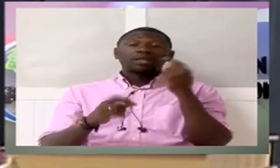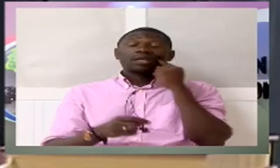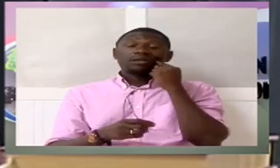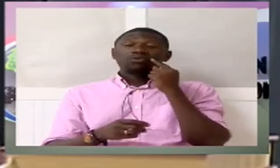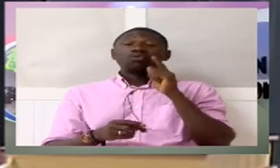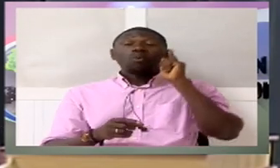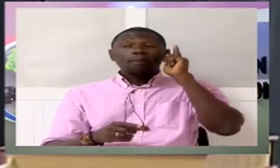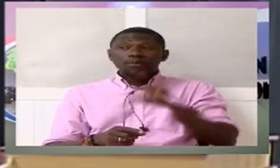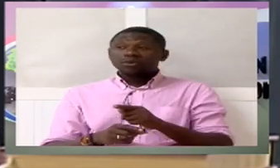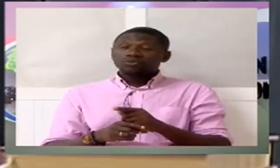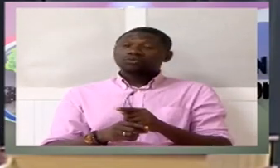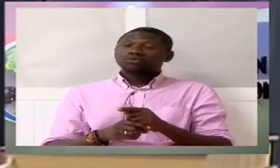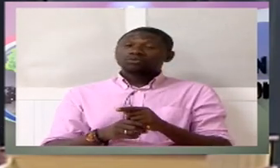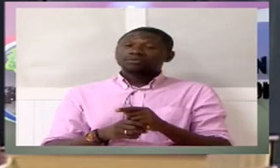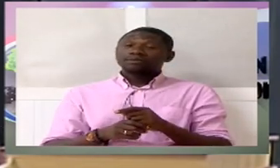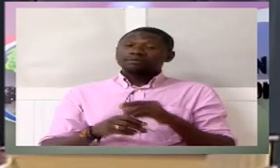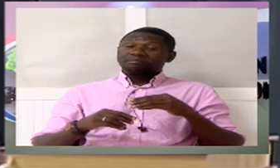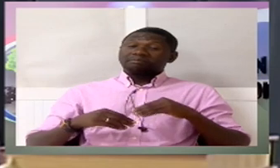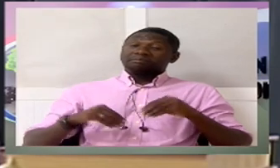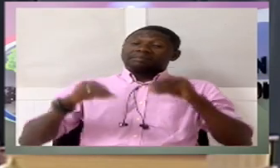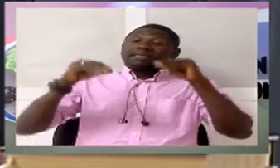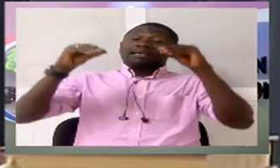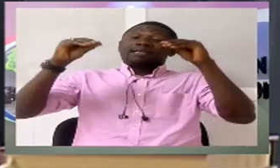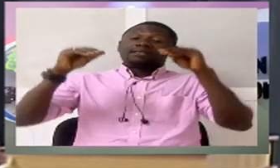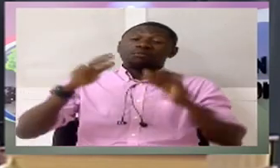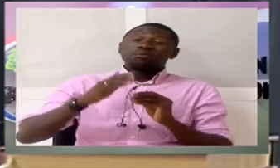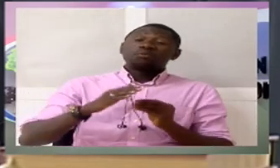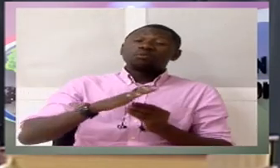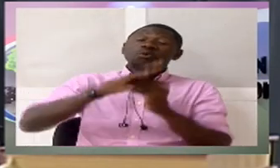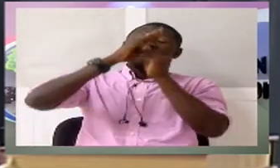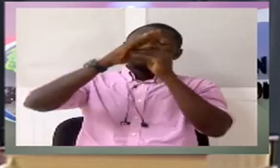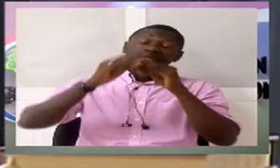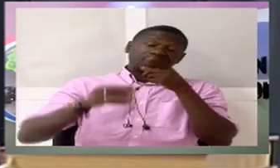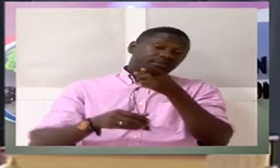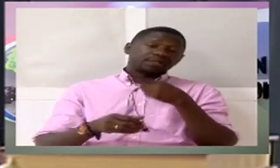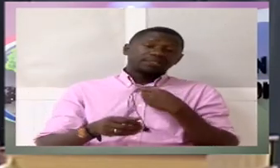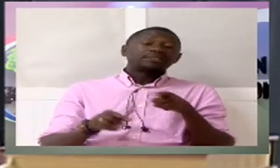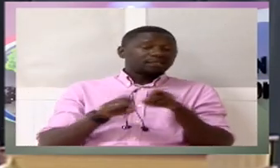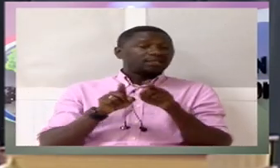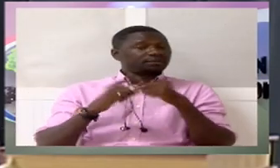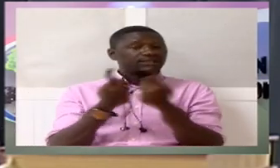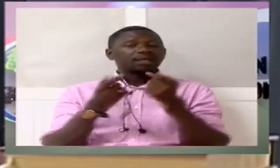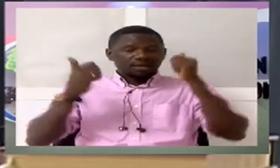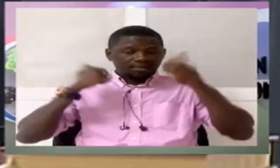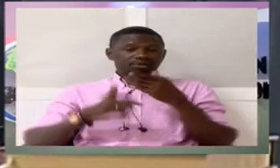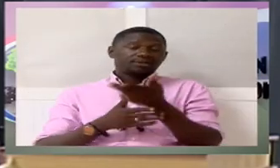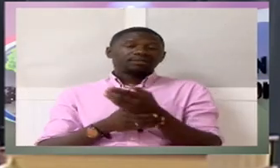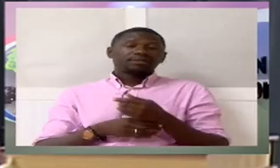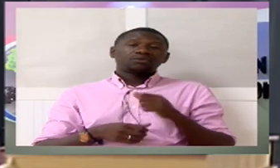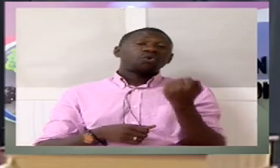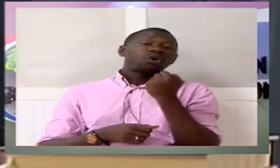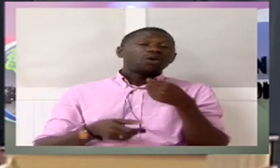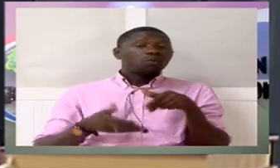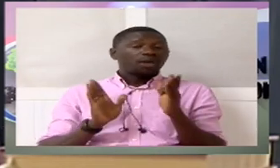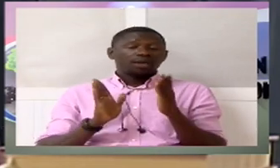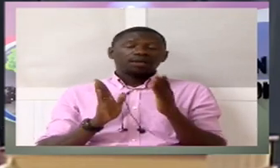You must praise him. So the same thing will apply to Jamfana. So that was the same thing that applied here. That's the only way. That was